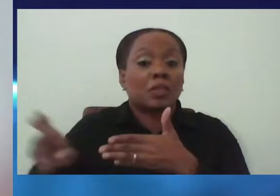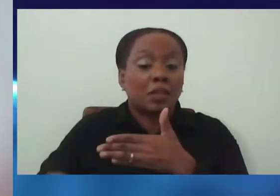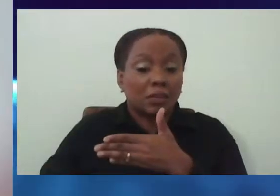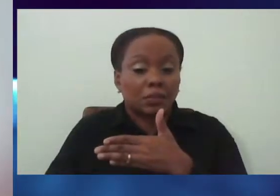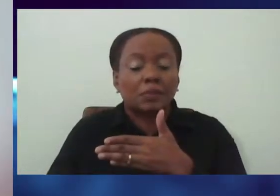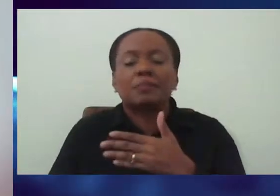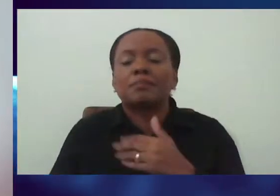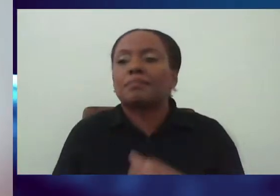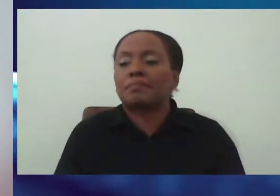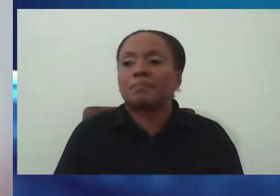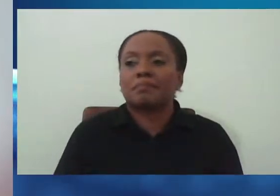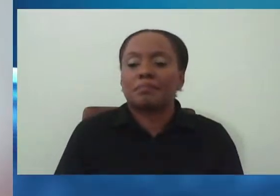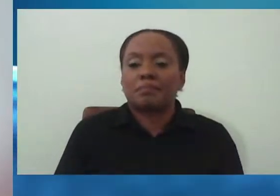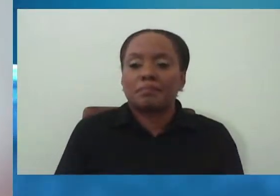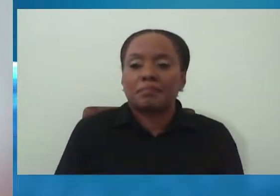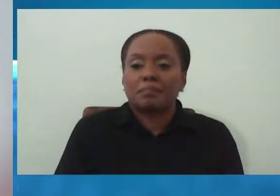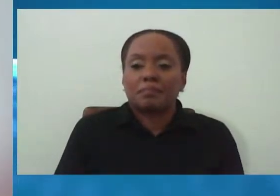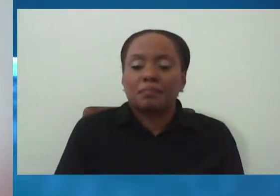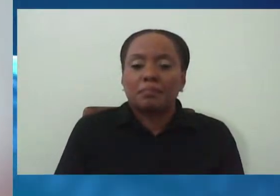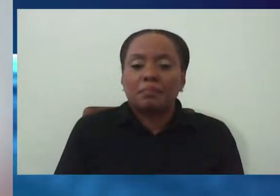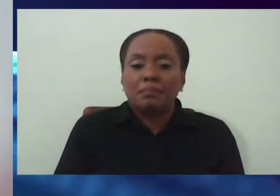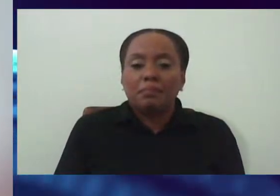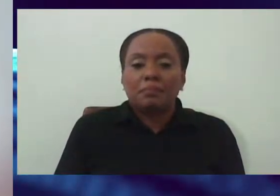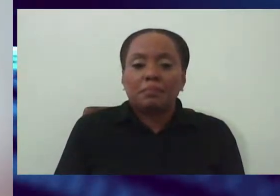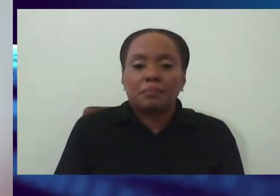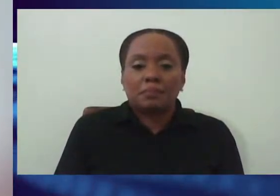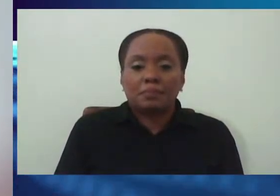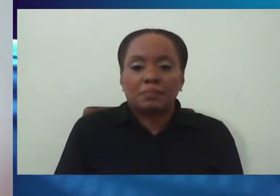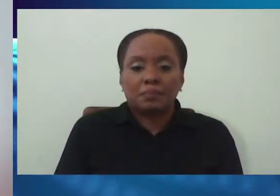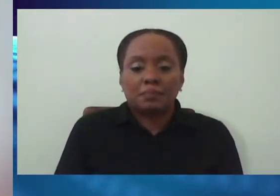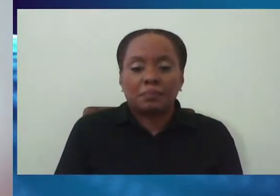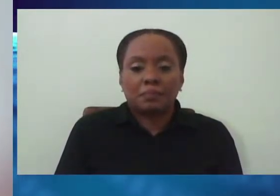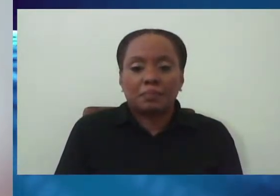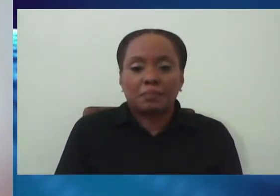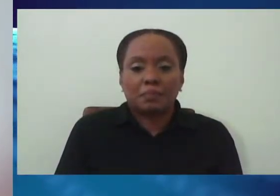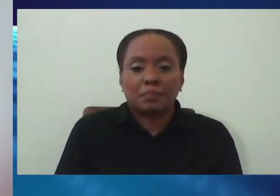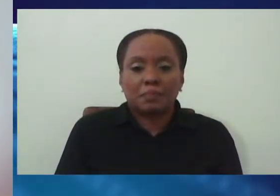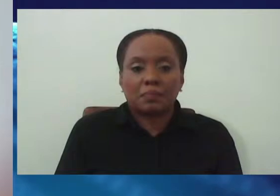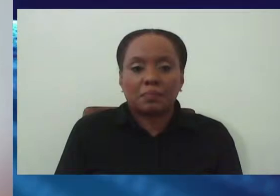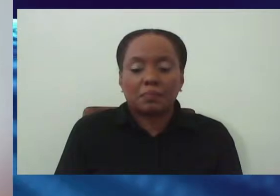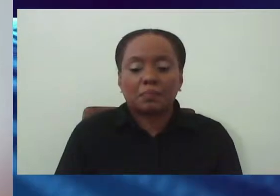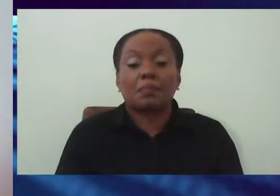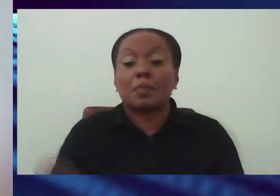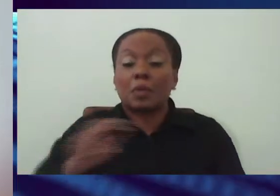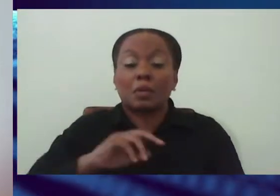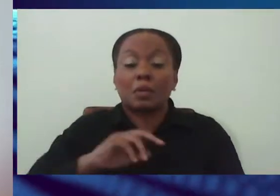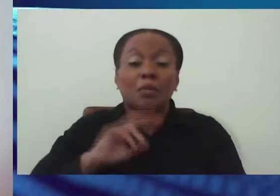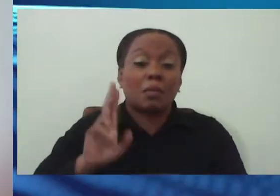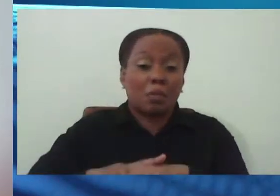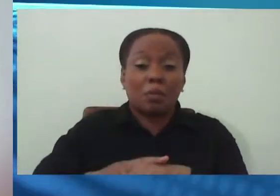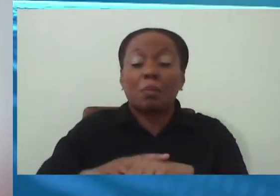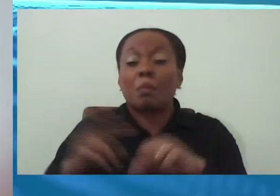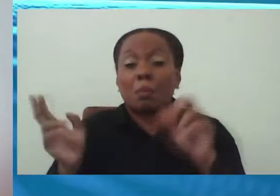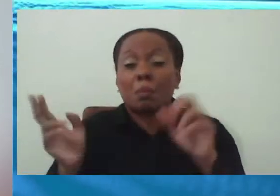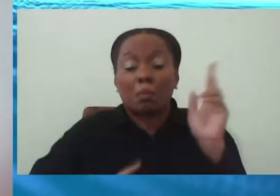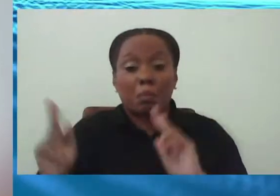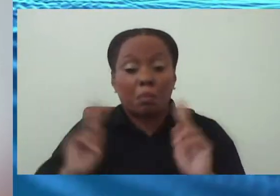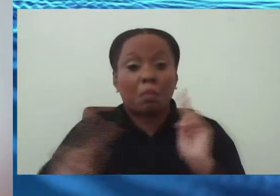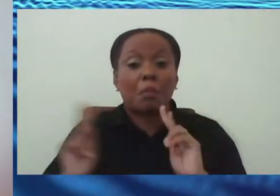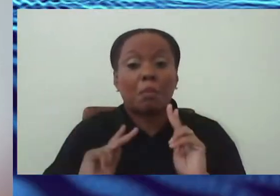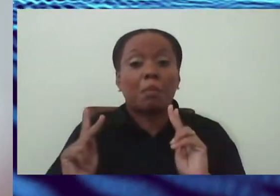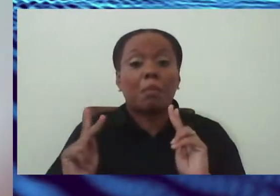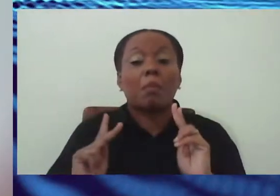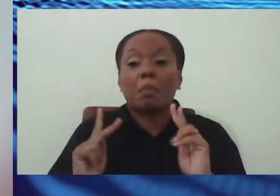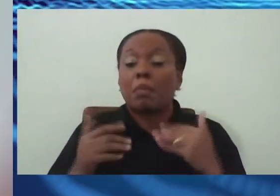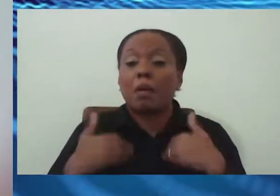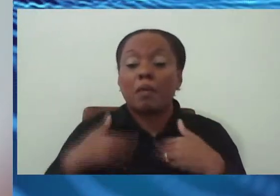normally persons receive the results through an automated system that we have. Once the lab processes the results and they're